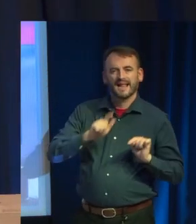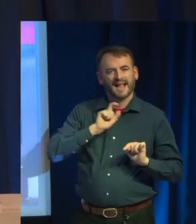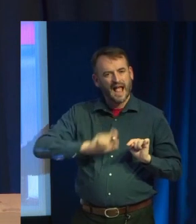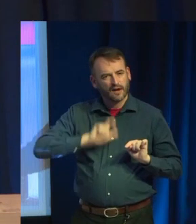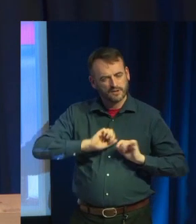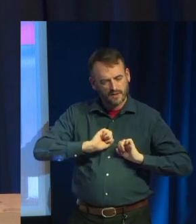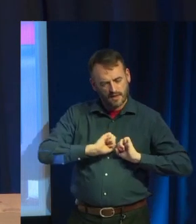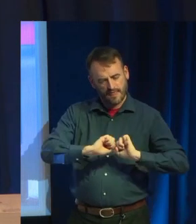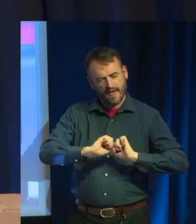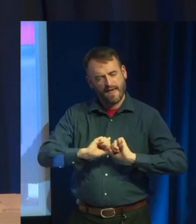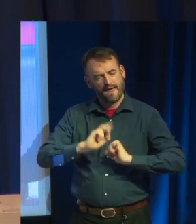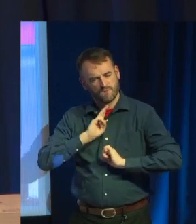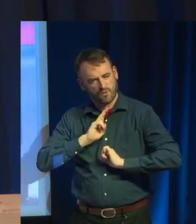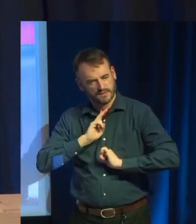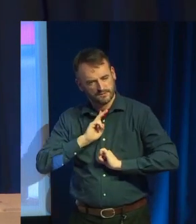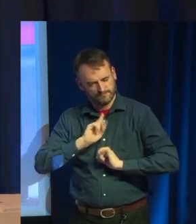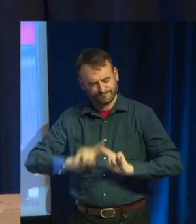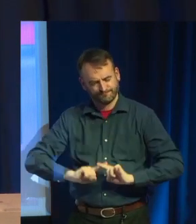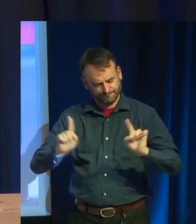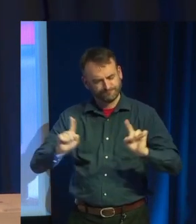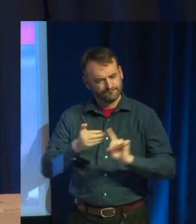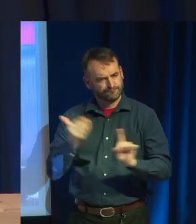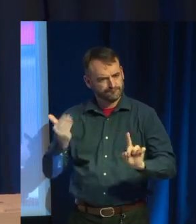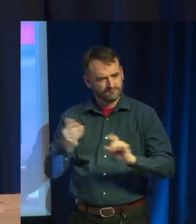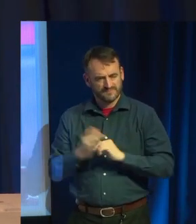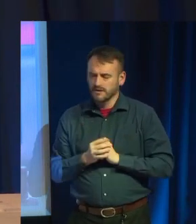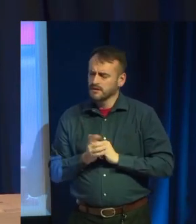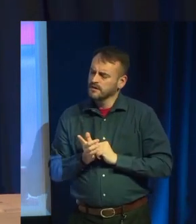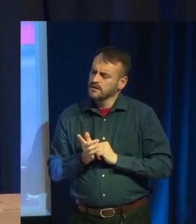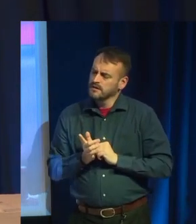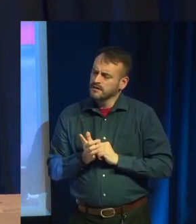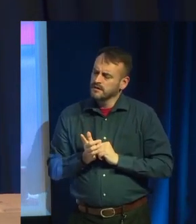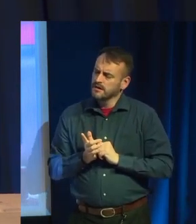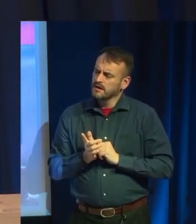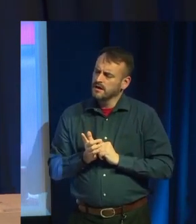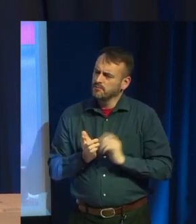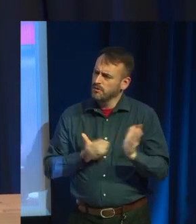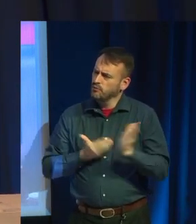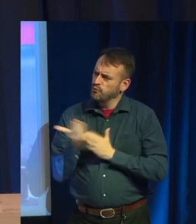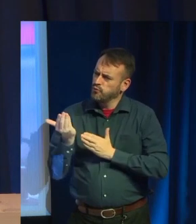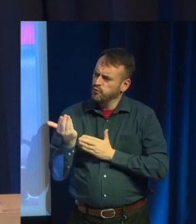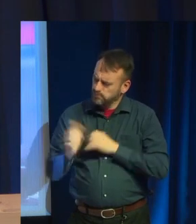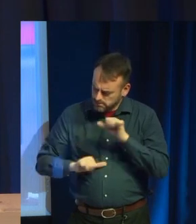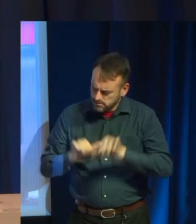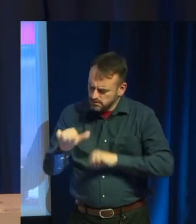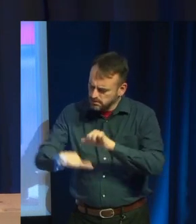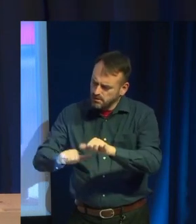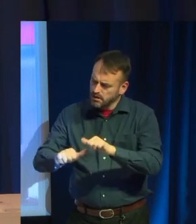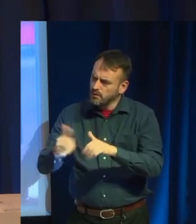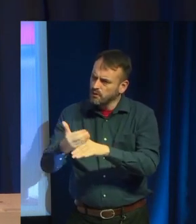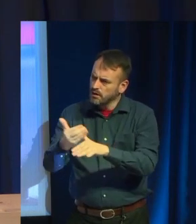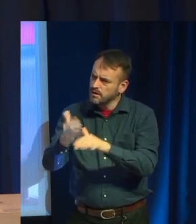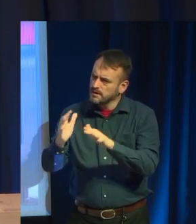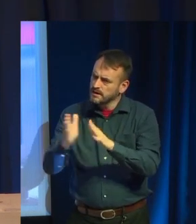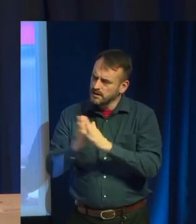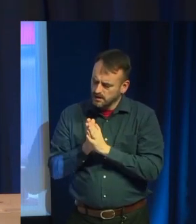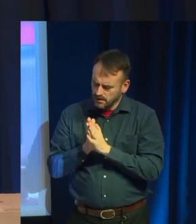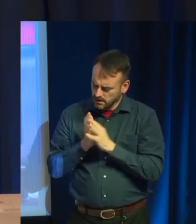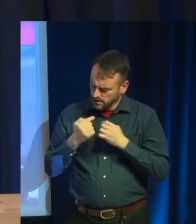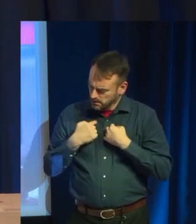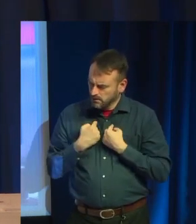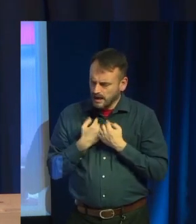It's obvious, but during the work on this game, it was clear to me that for